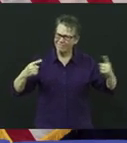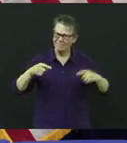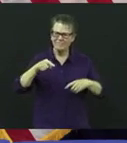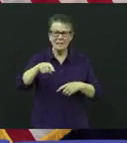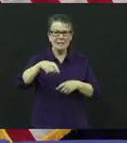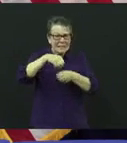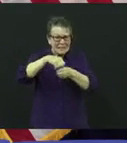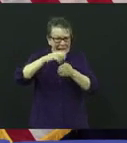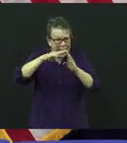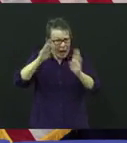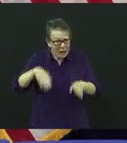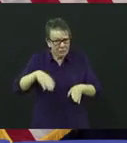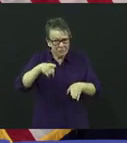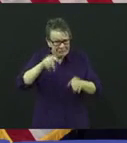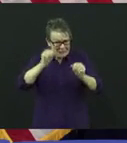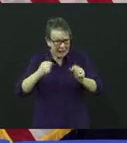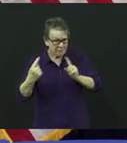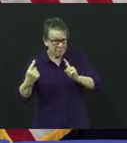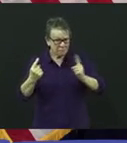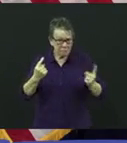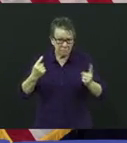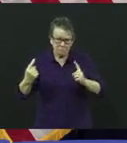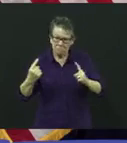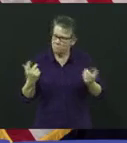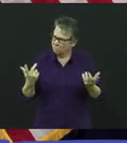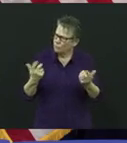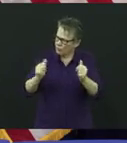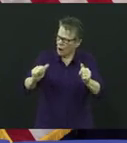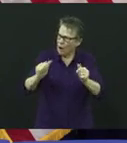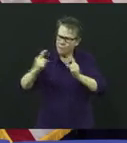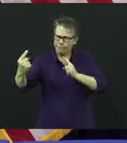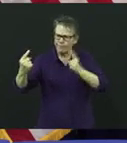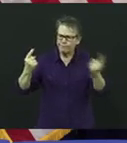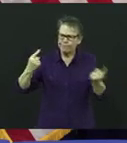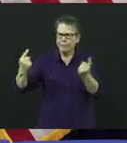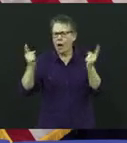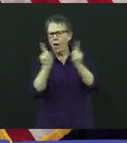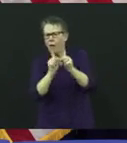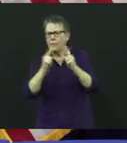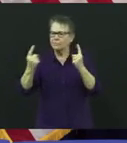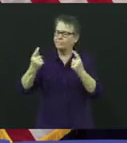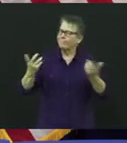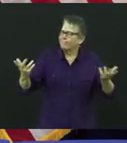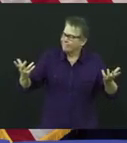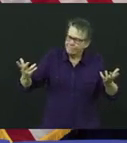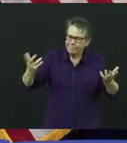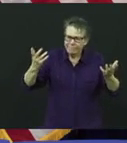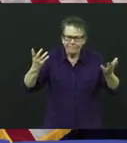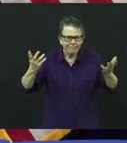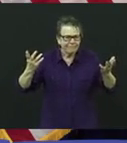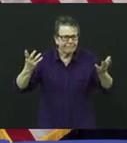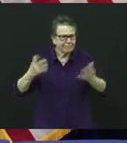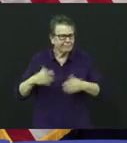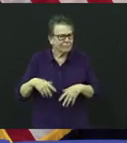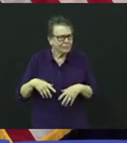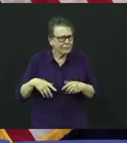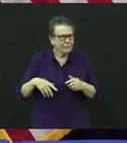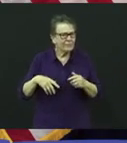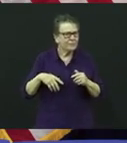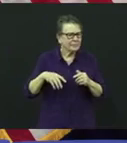people to show signs of the illness. So new cases today could still mean new cases 2 weeks from now, and so on and so